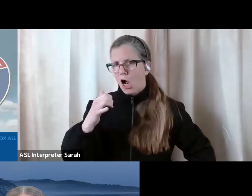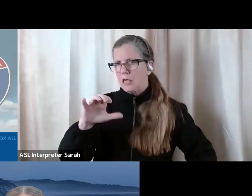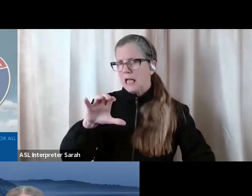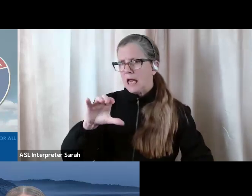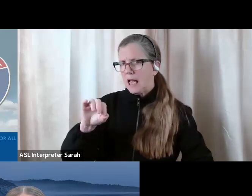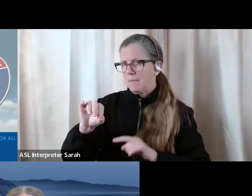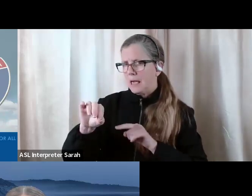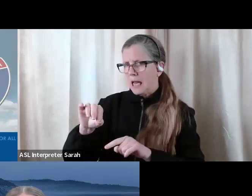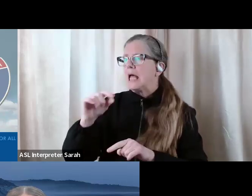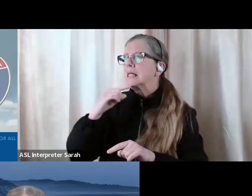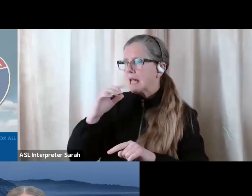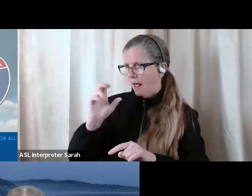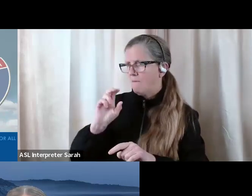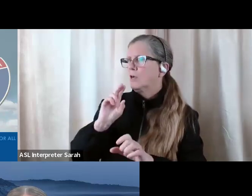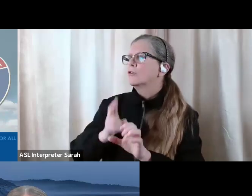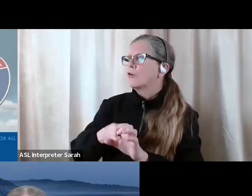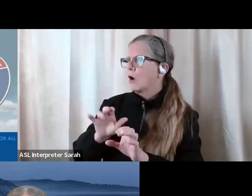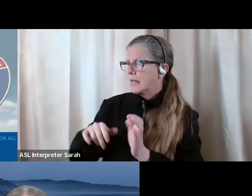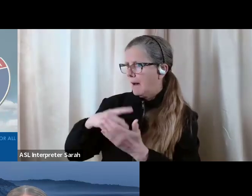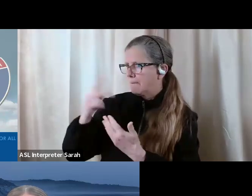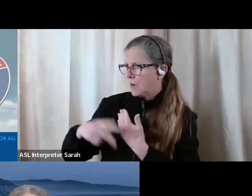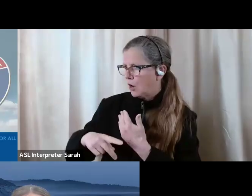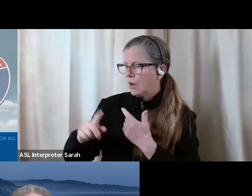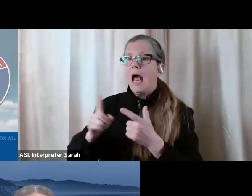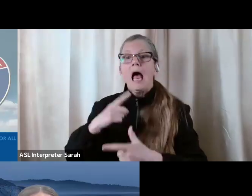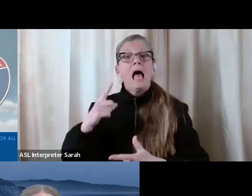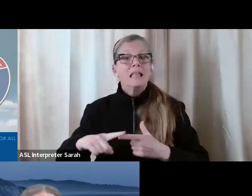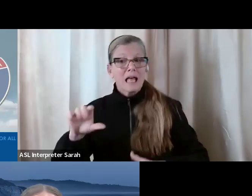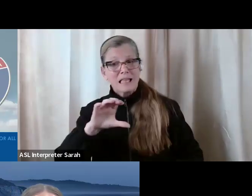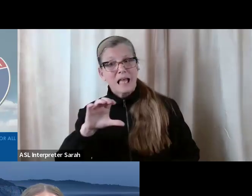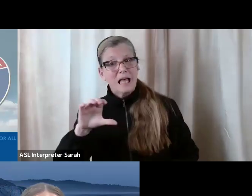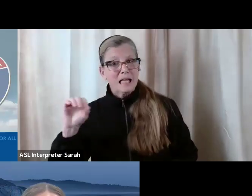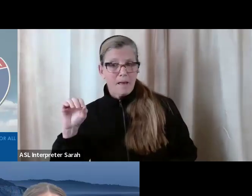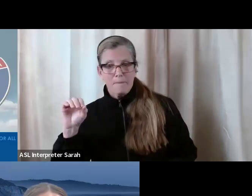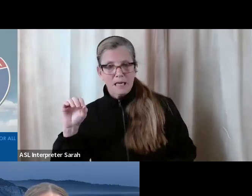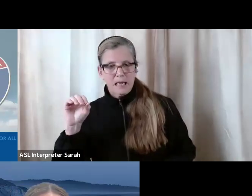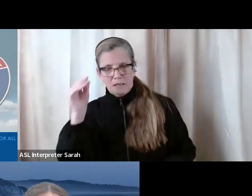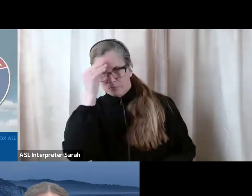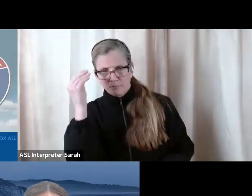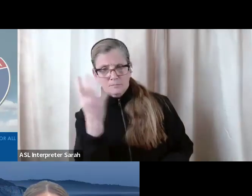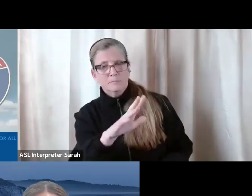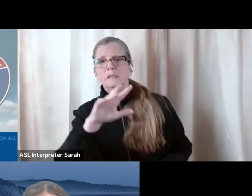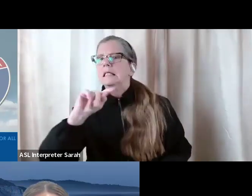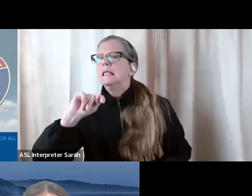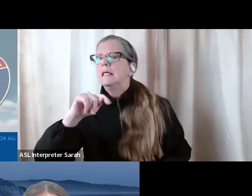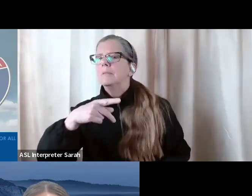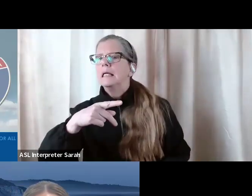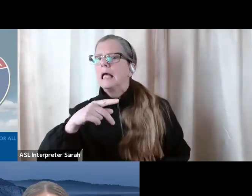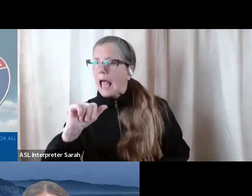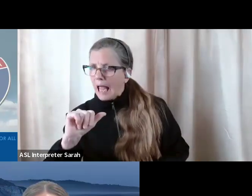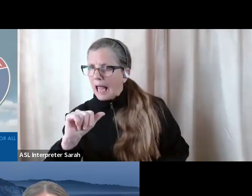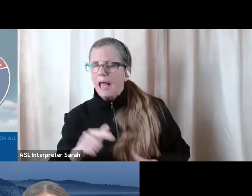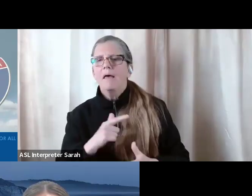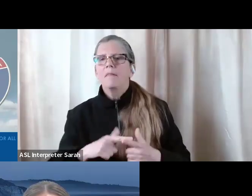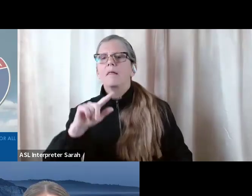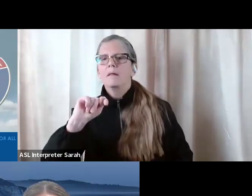they want to participate in the program, and then the provider lets the TPA know, and then the TPA gets back to the customer.